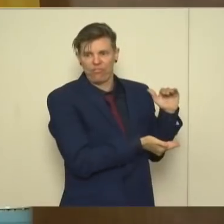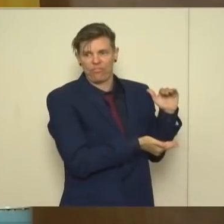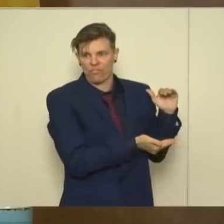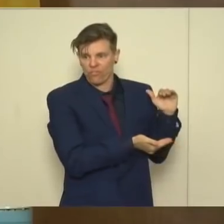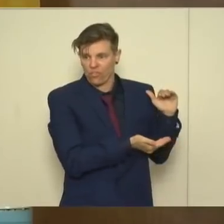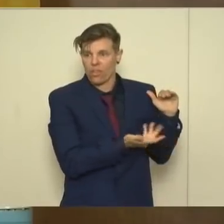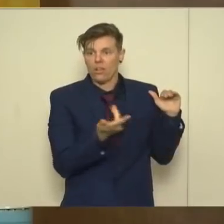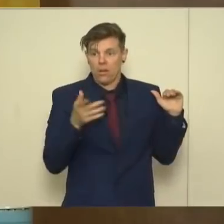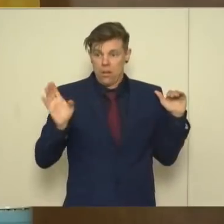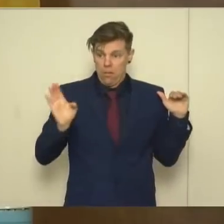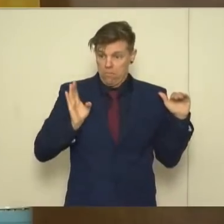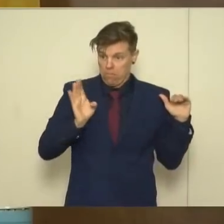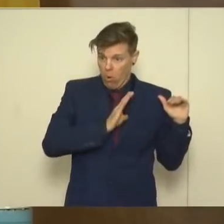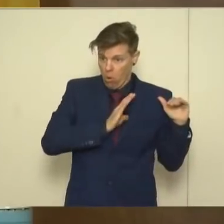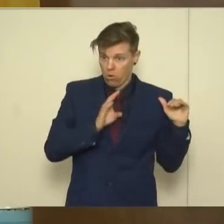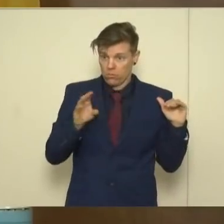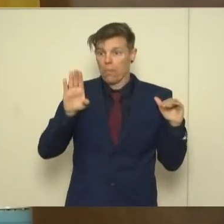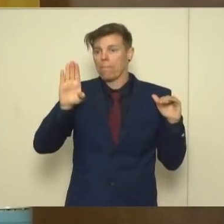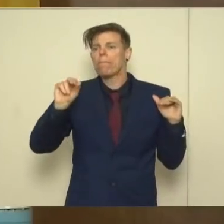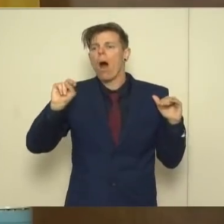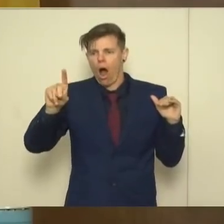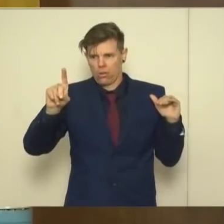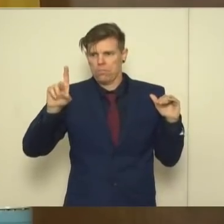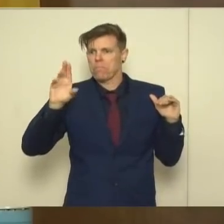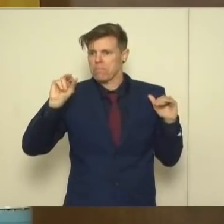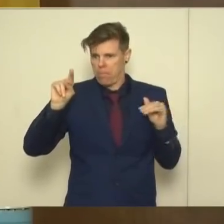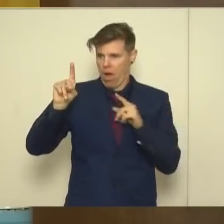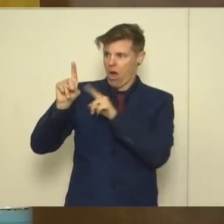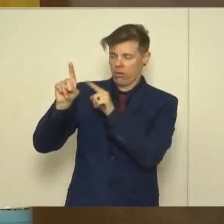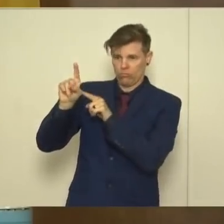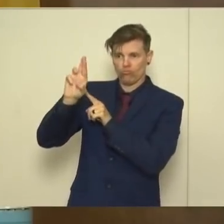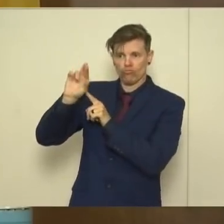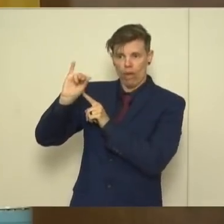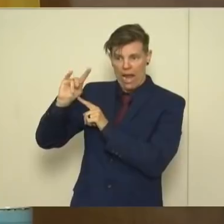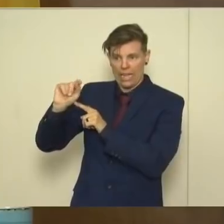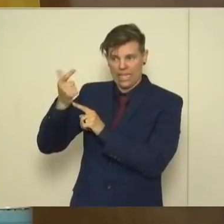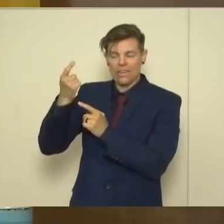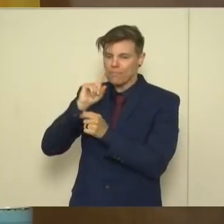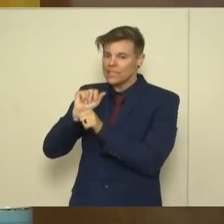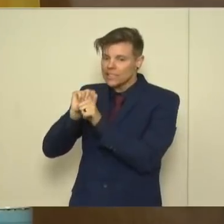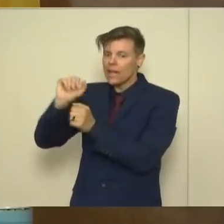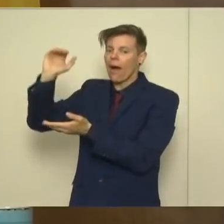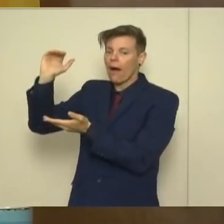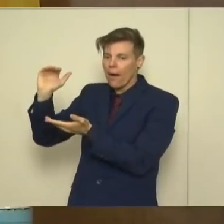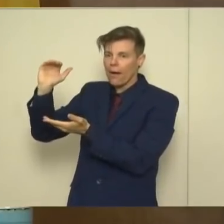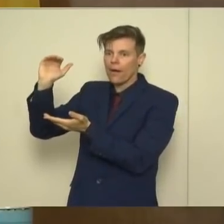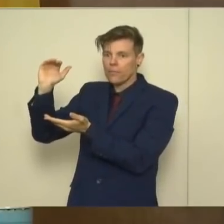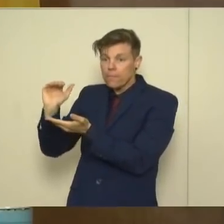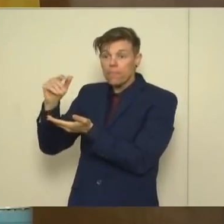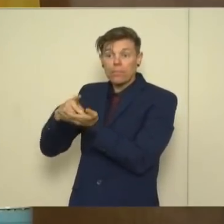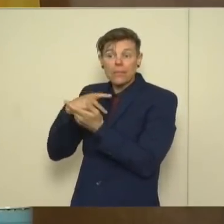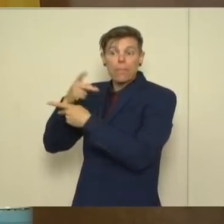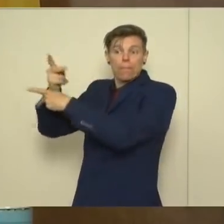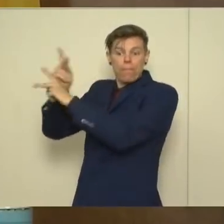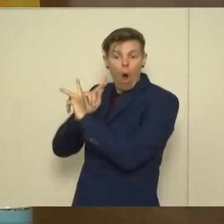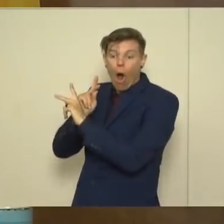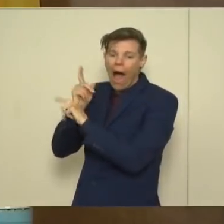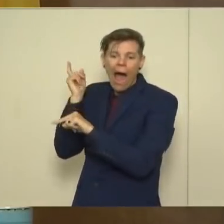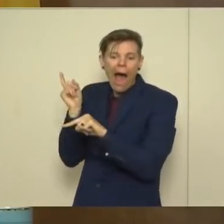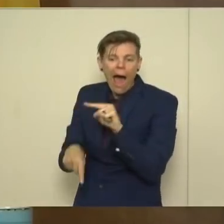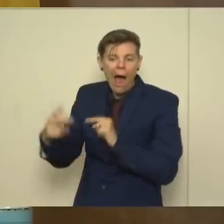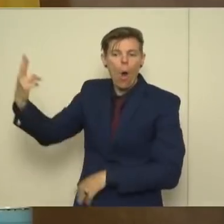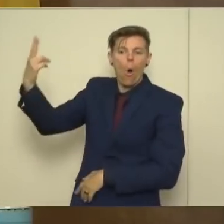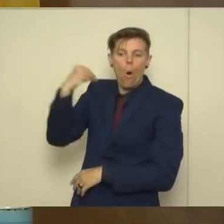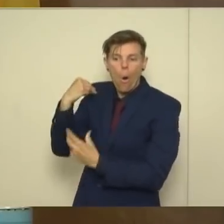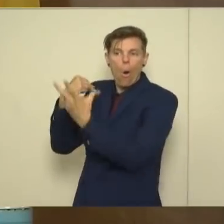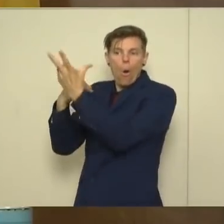gets greatly reduced, which means we can't borrow money, we can't invest in infrastructure, we can't do any number of things that